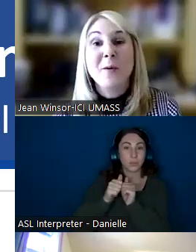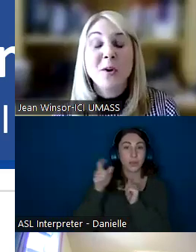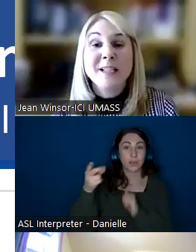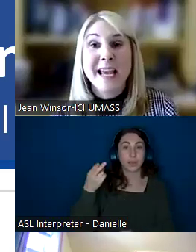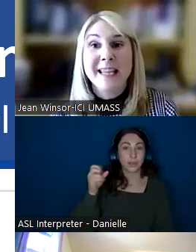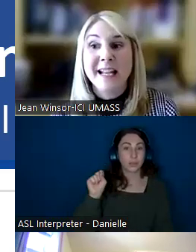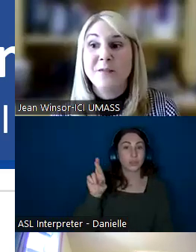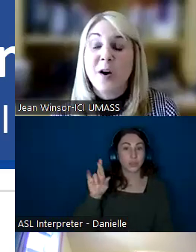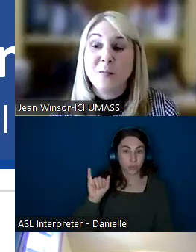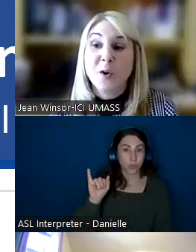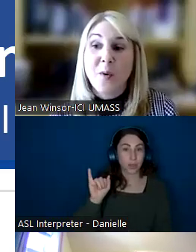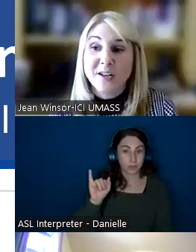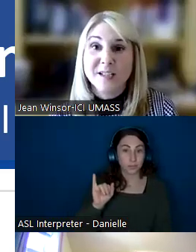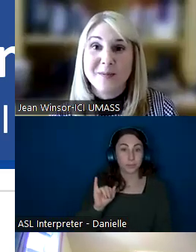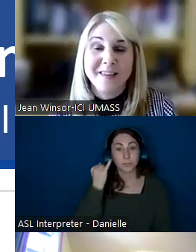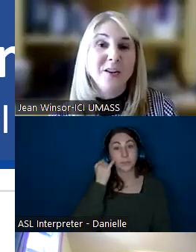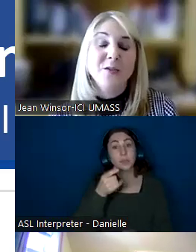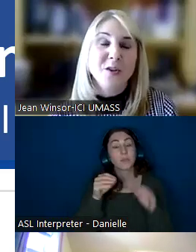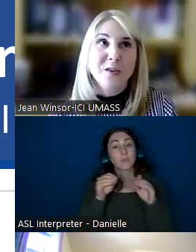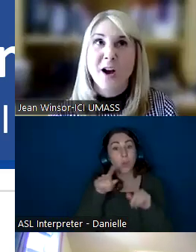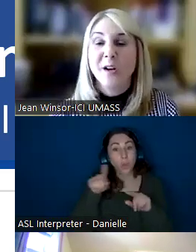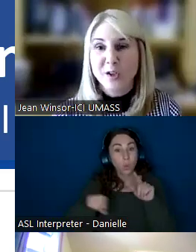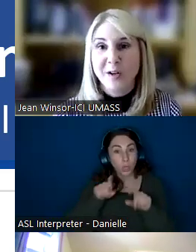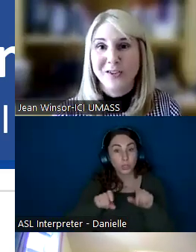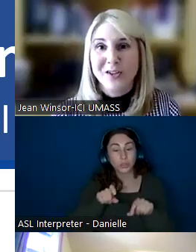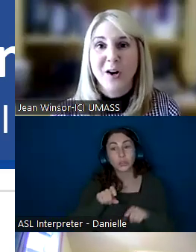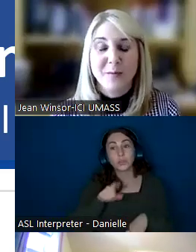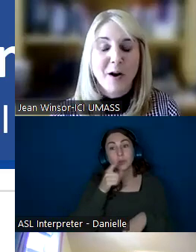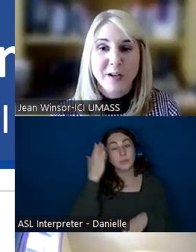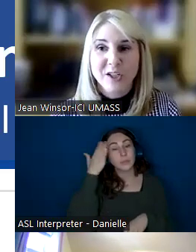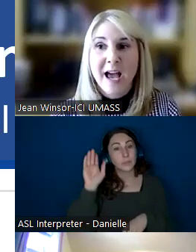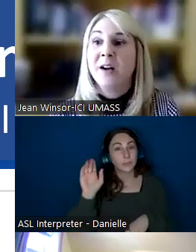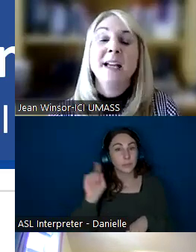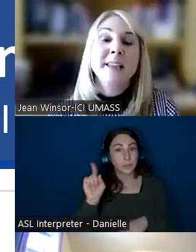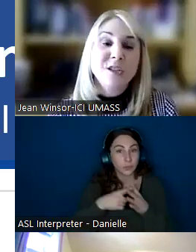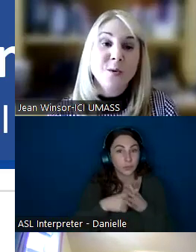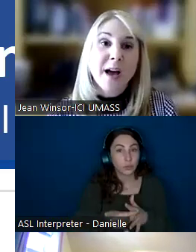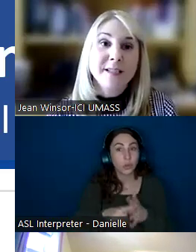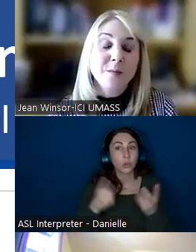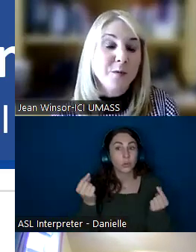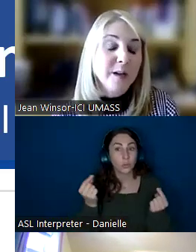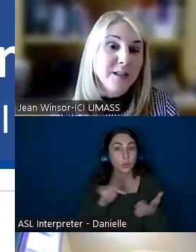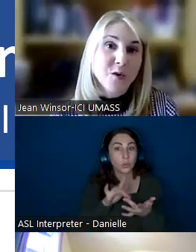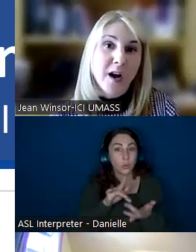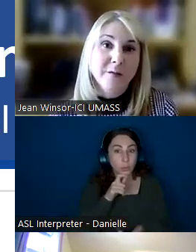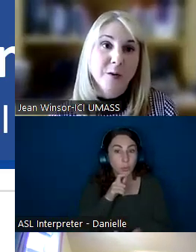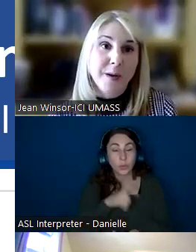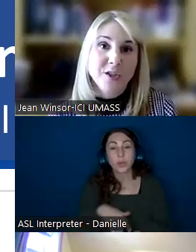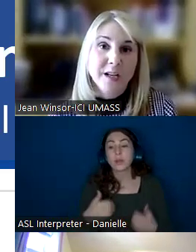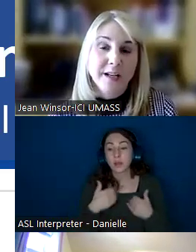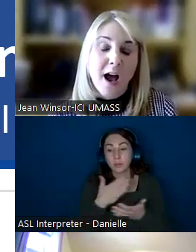But I would say that if you have more questions about that, you're not quite sure where to start about reaching out, they do have some really